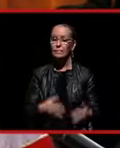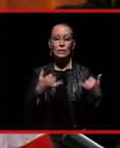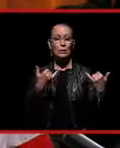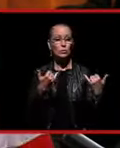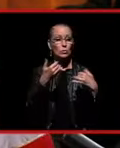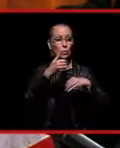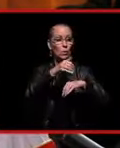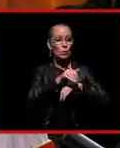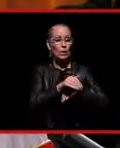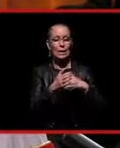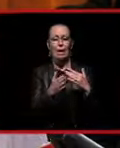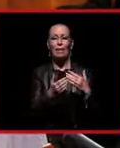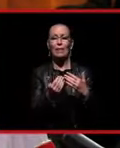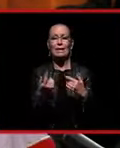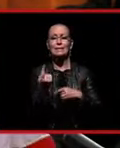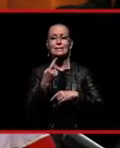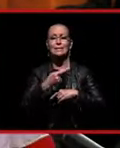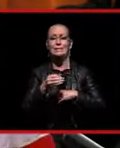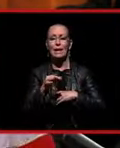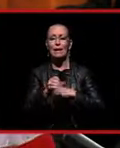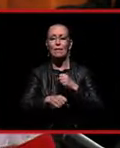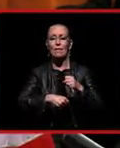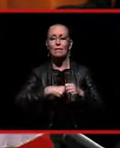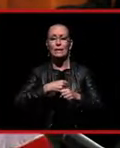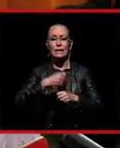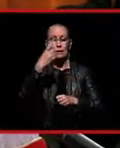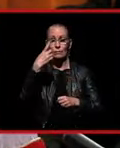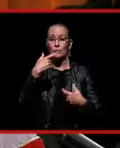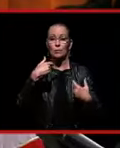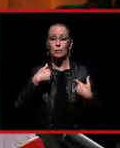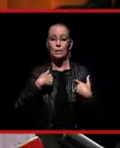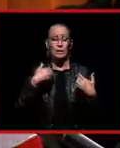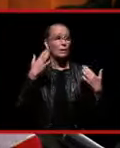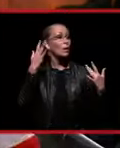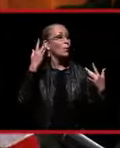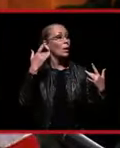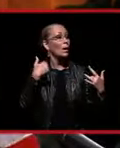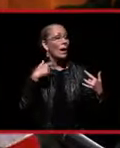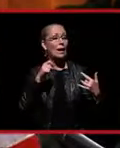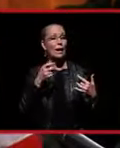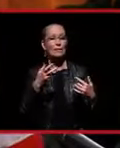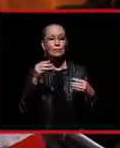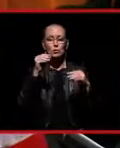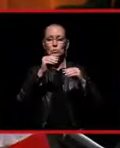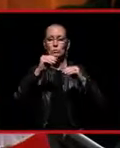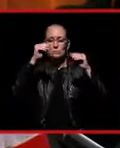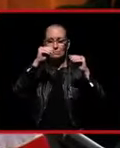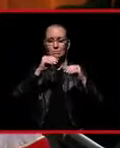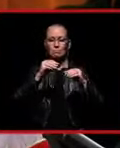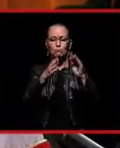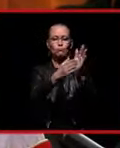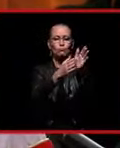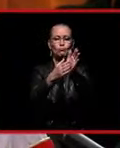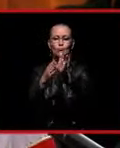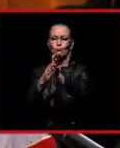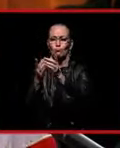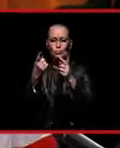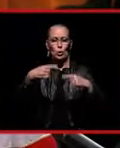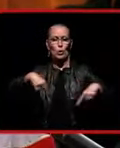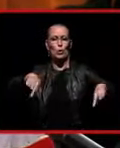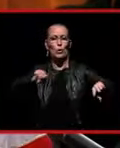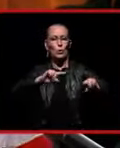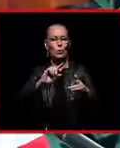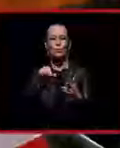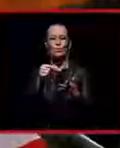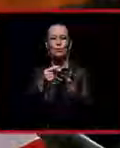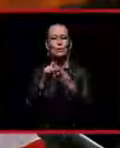Tonight is the easiest day of the year for me. All I have to do is shine the spotlight on you, the graduating class,